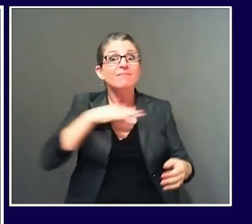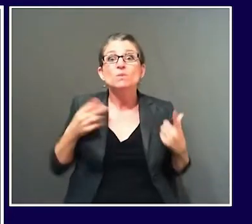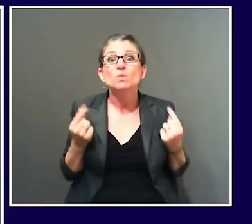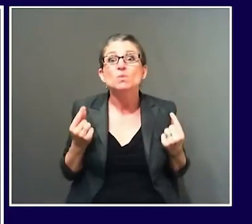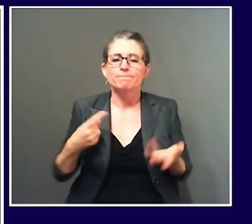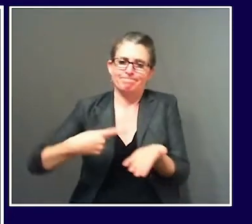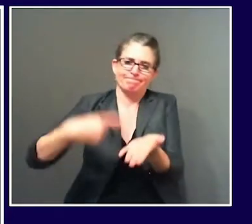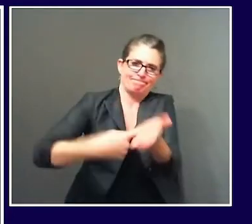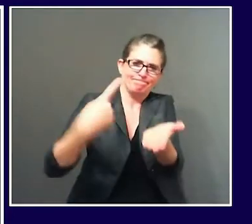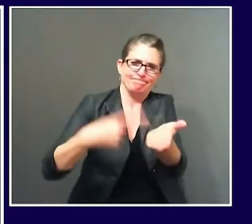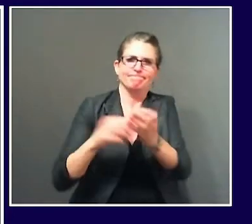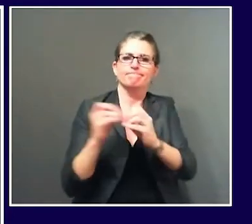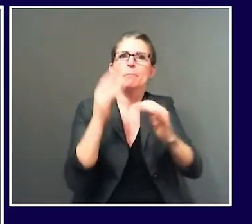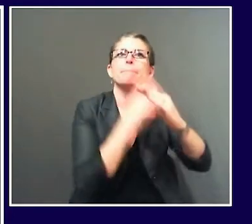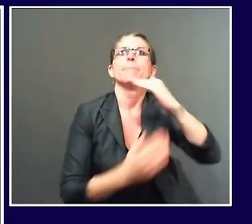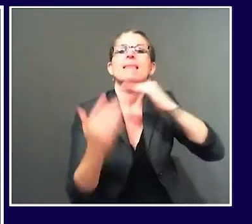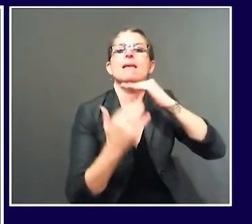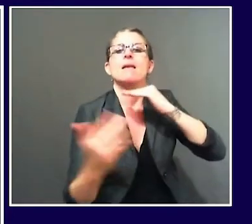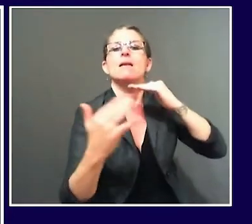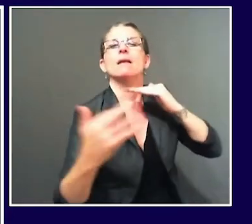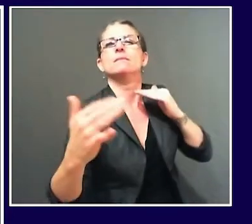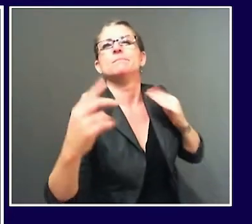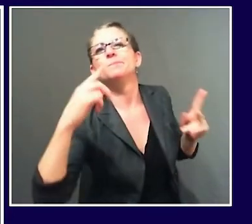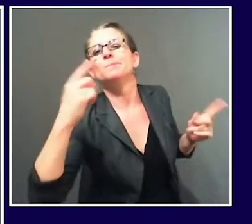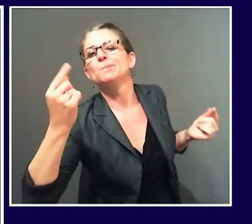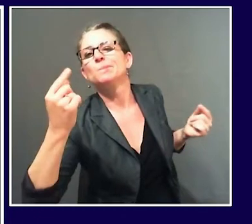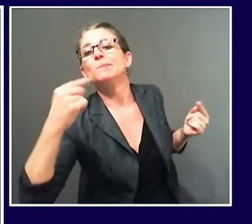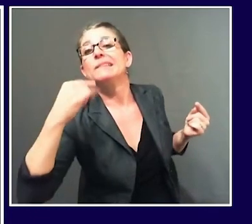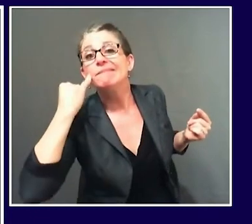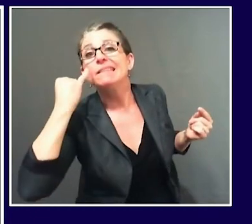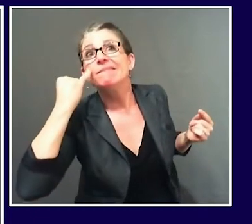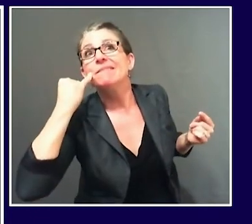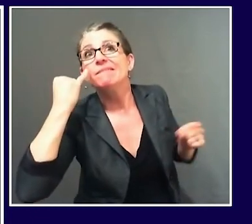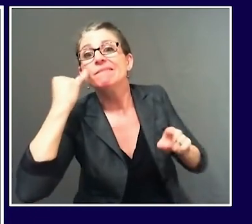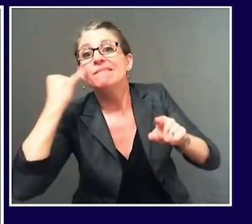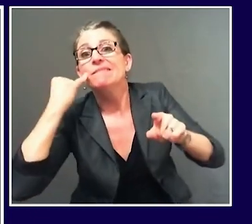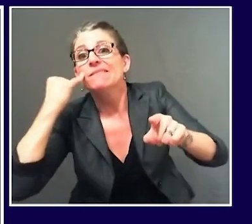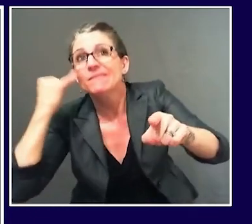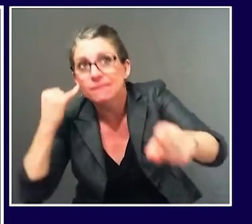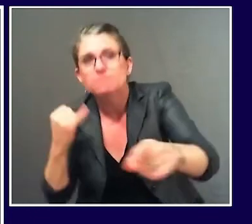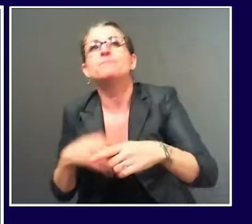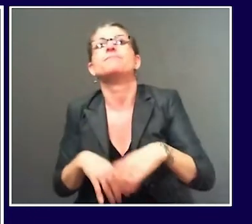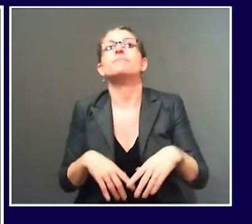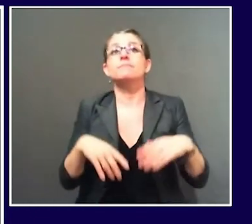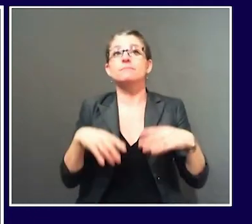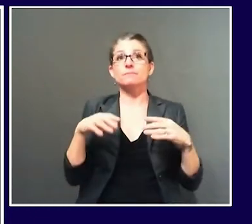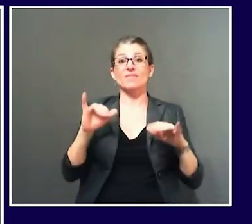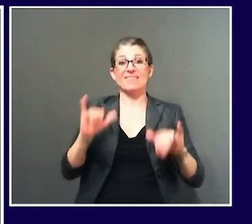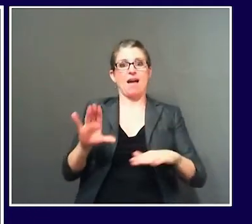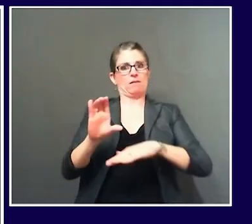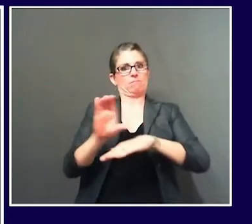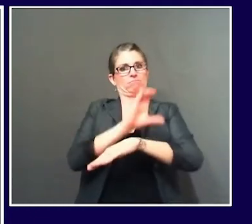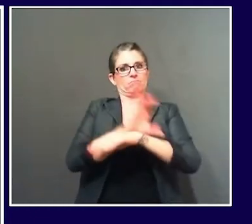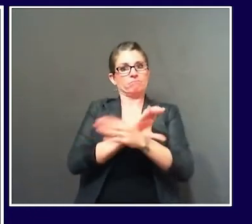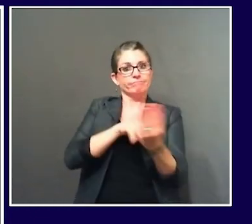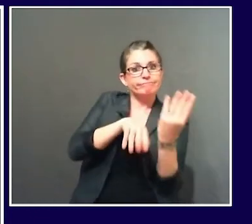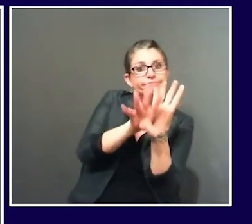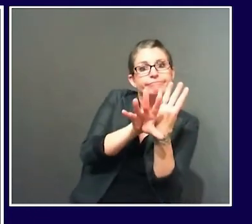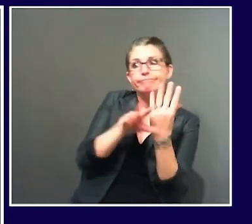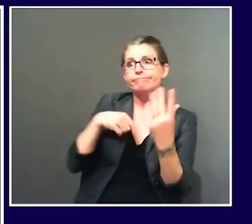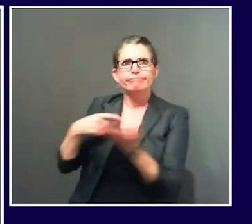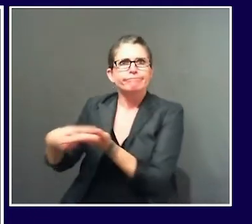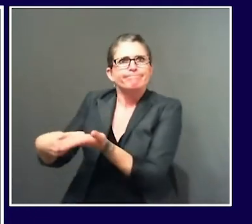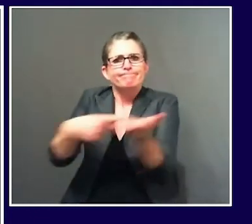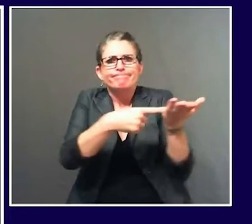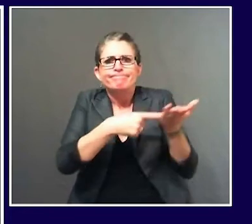hours with the changes to a virtual operation and contending with individuals on our team